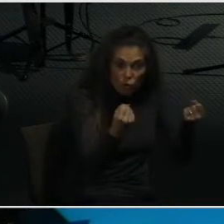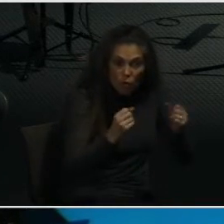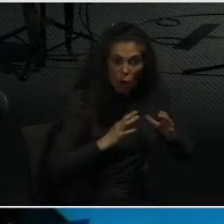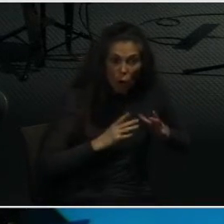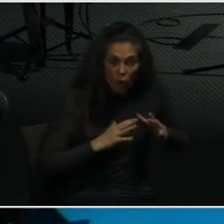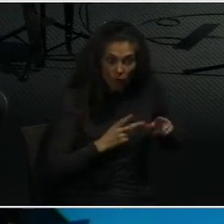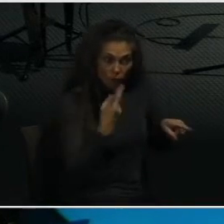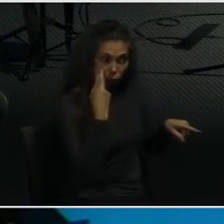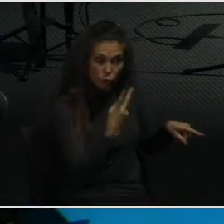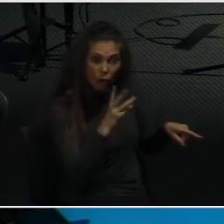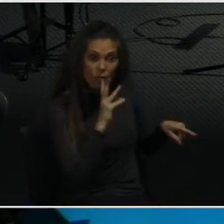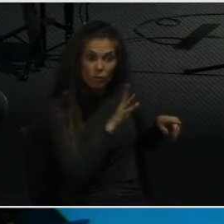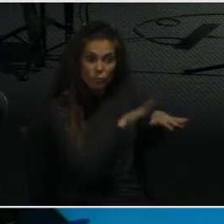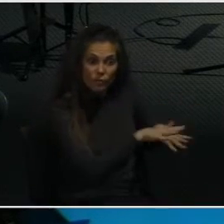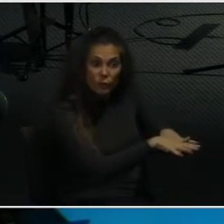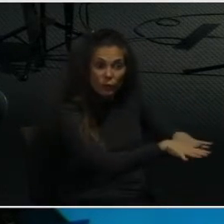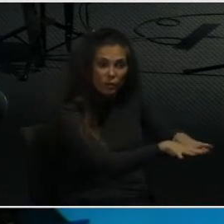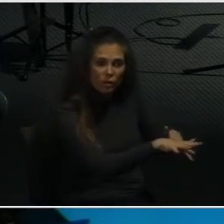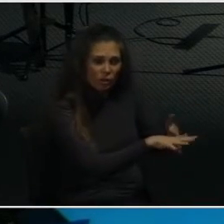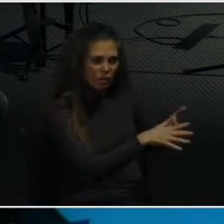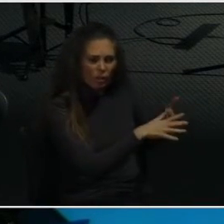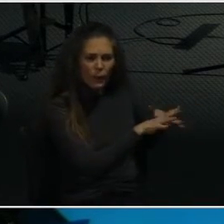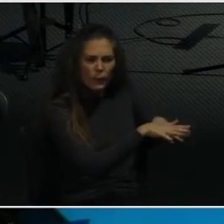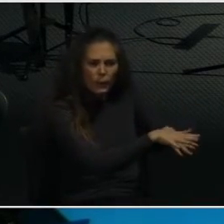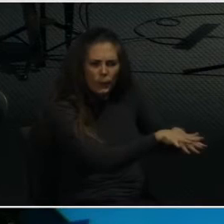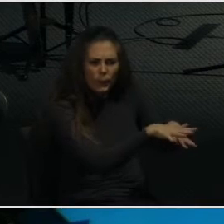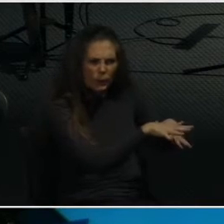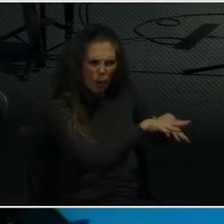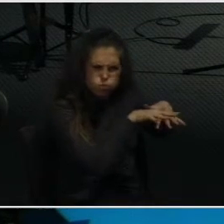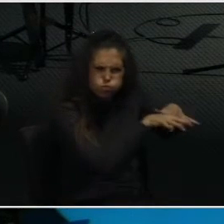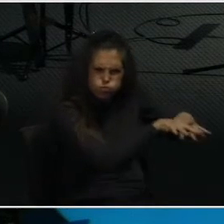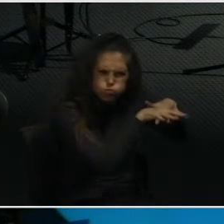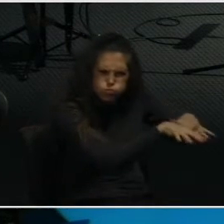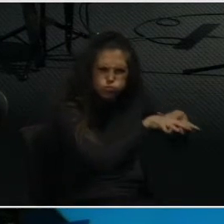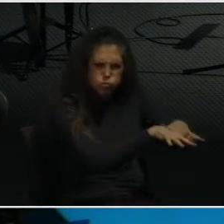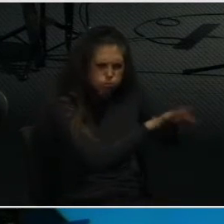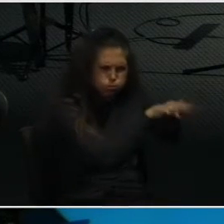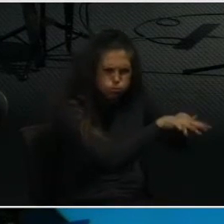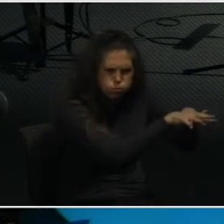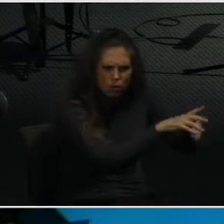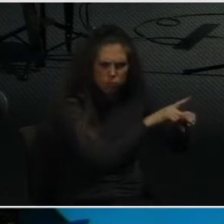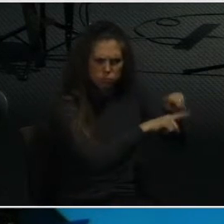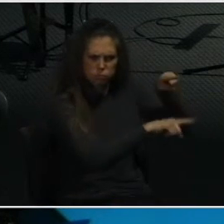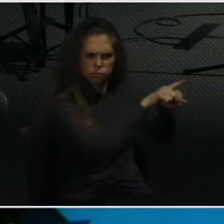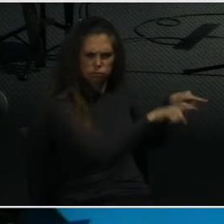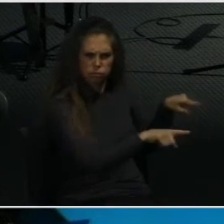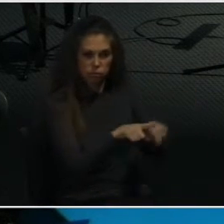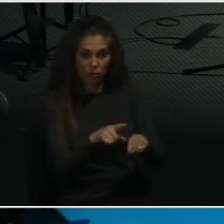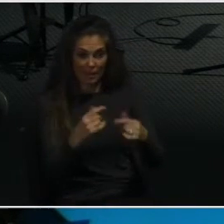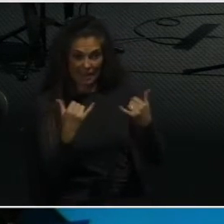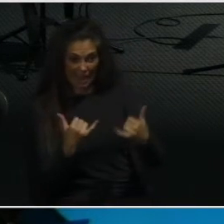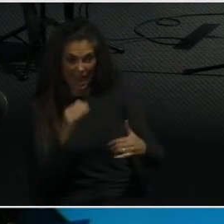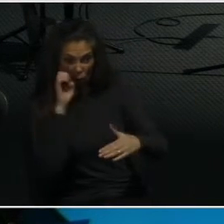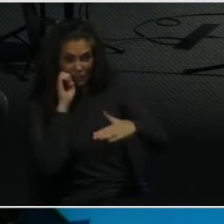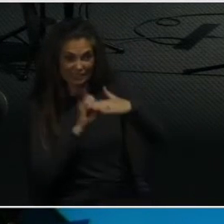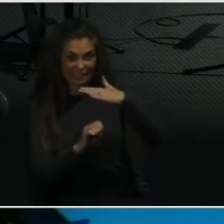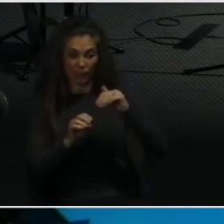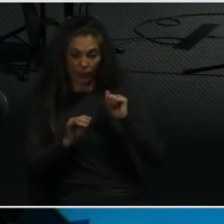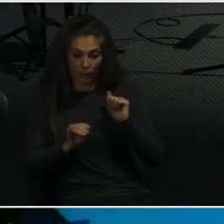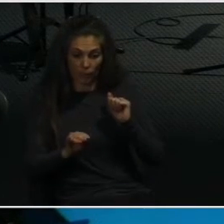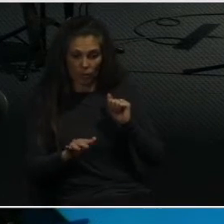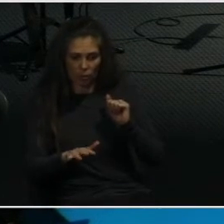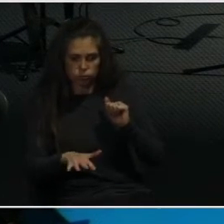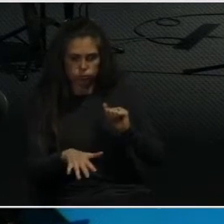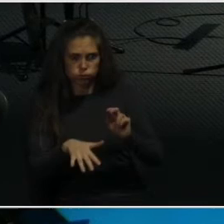the rushing, or you just see the power of the river going. That's what Ezekiel sees. And